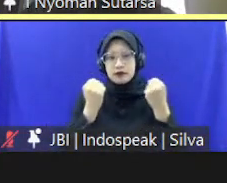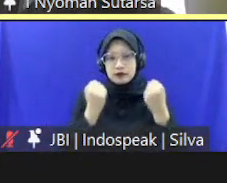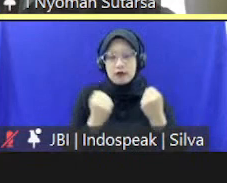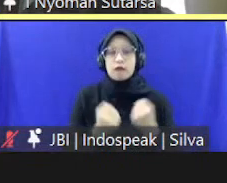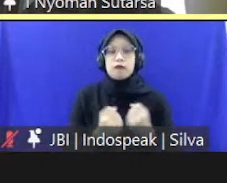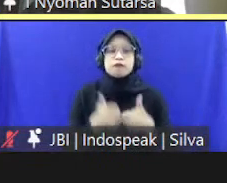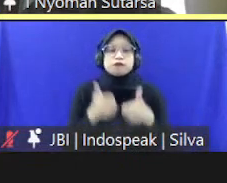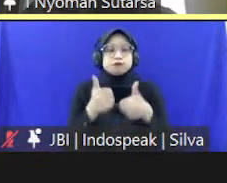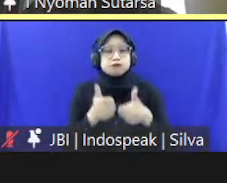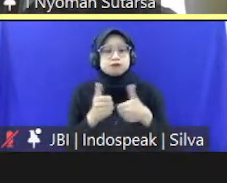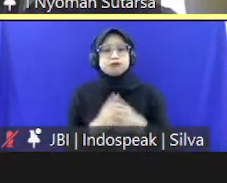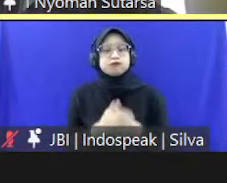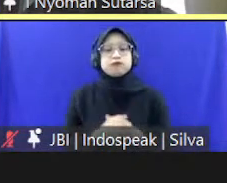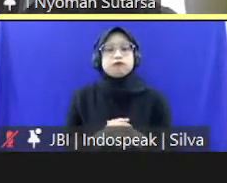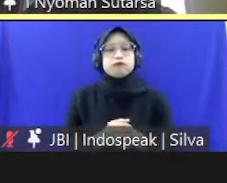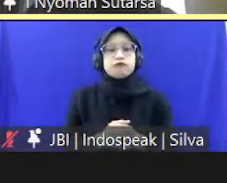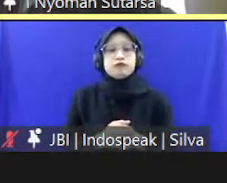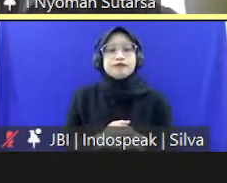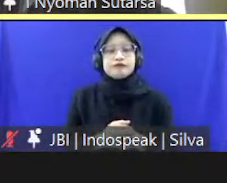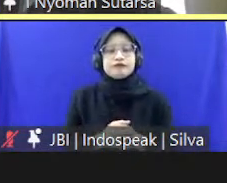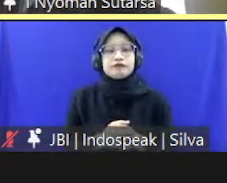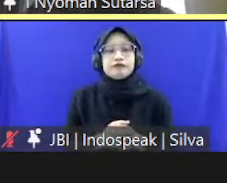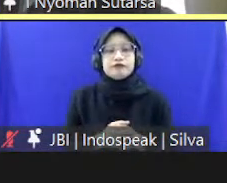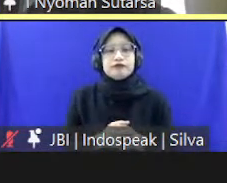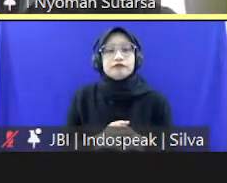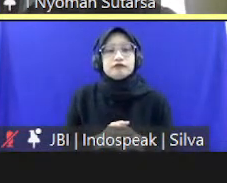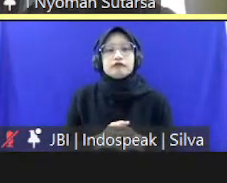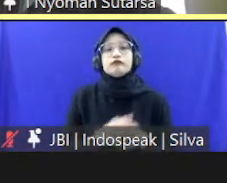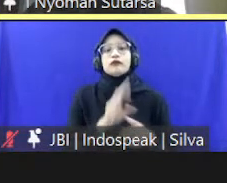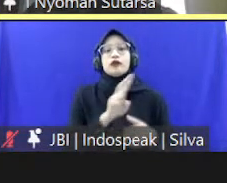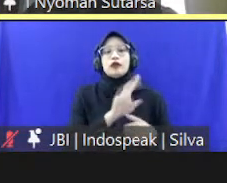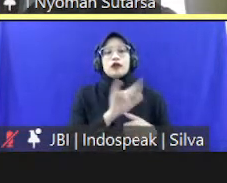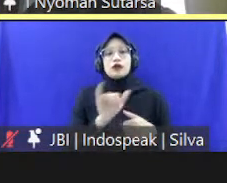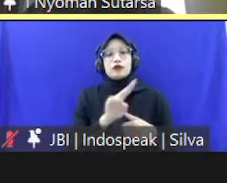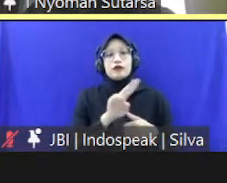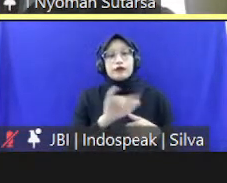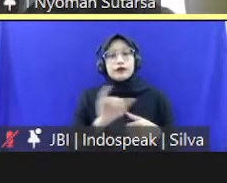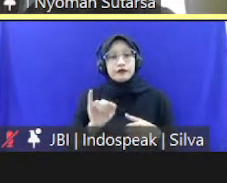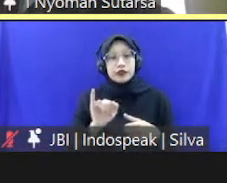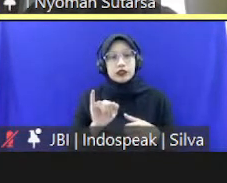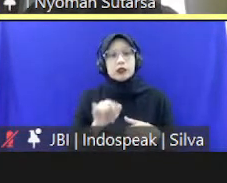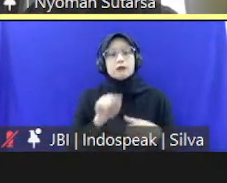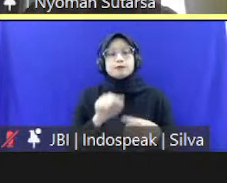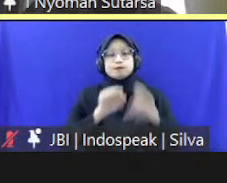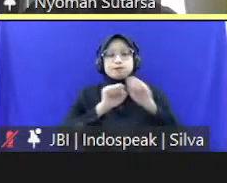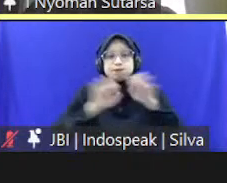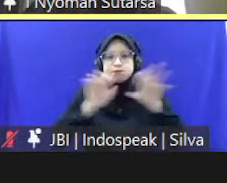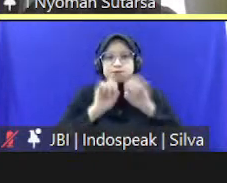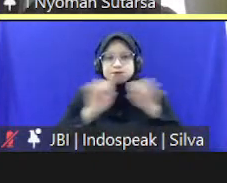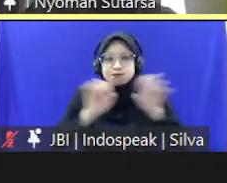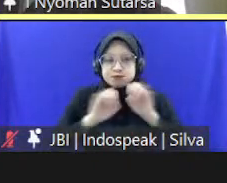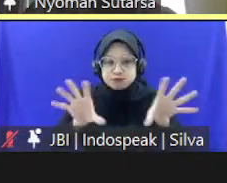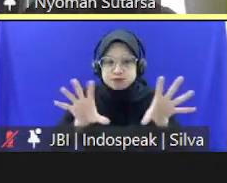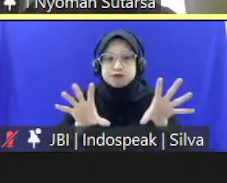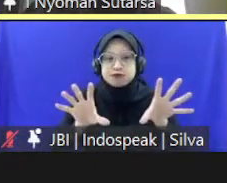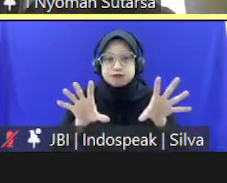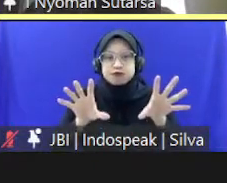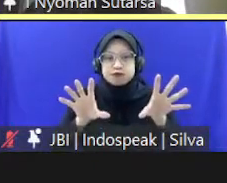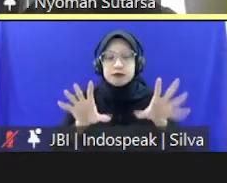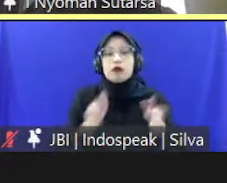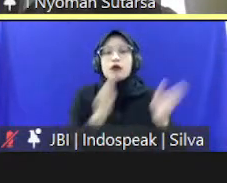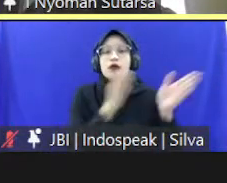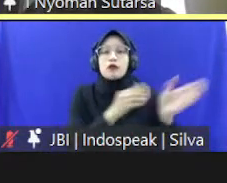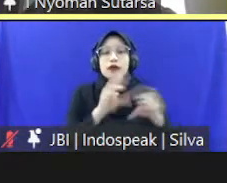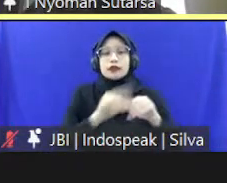were established in Denpasar City to promote better linkages to early diagnosis and care. Fifi is now the coordinator of